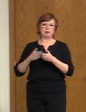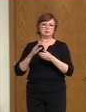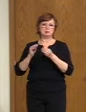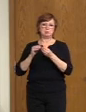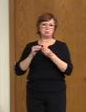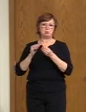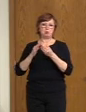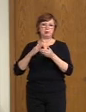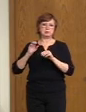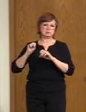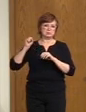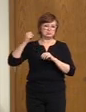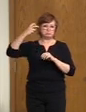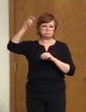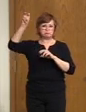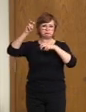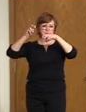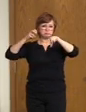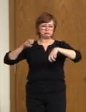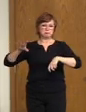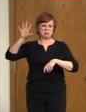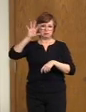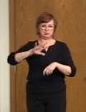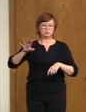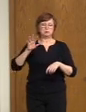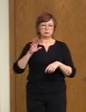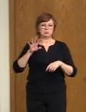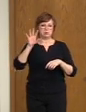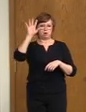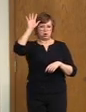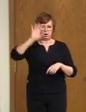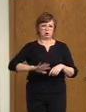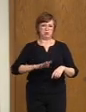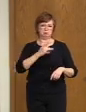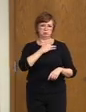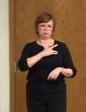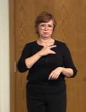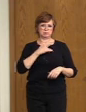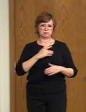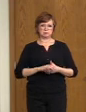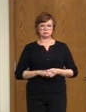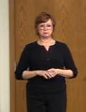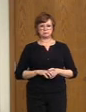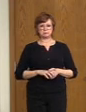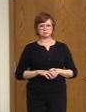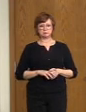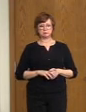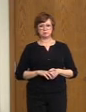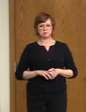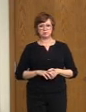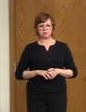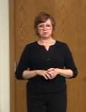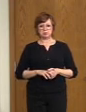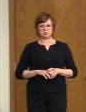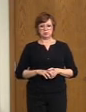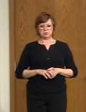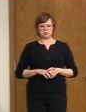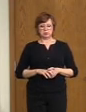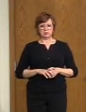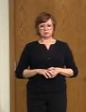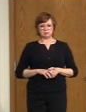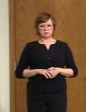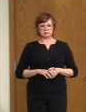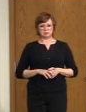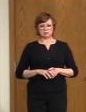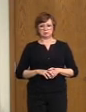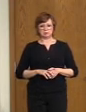those vaccinations occurring as closer to people's homes as possible. But we also want to make sure that we're doing that in a safe and